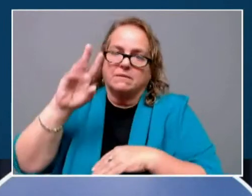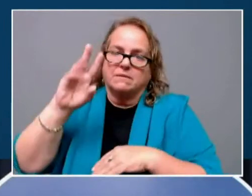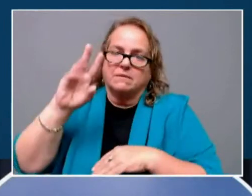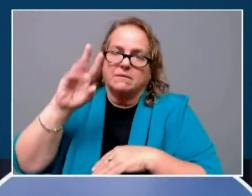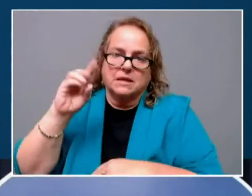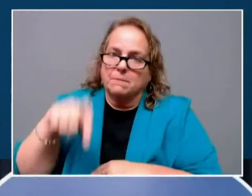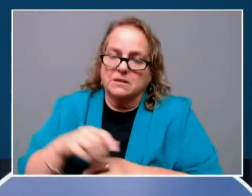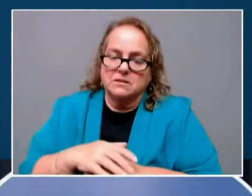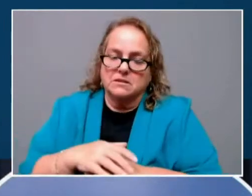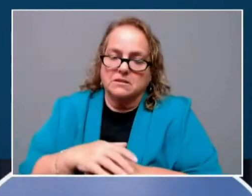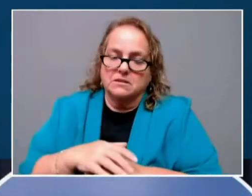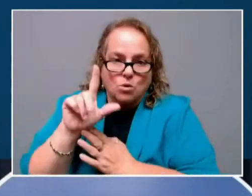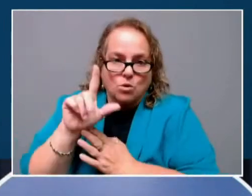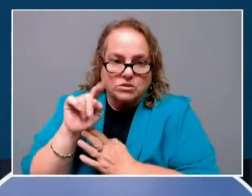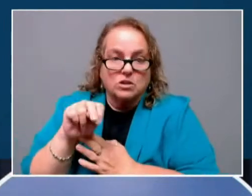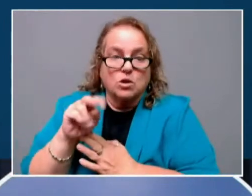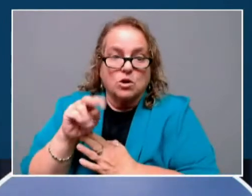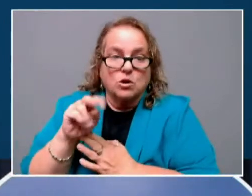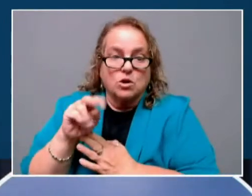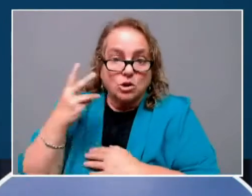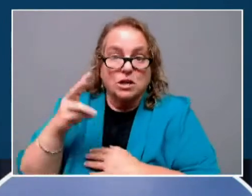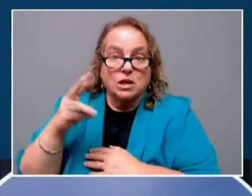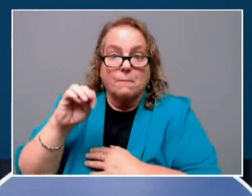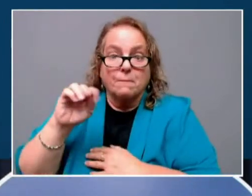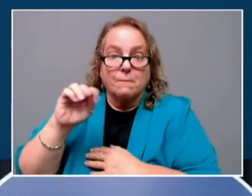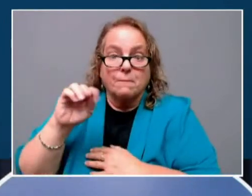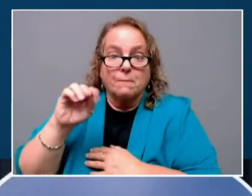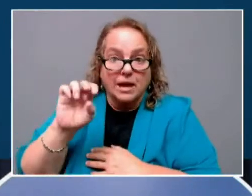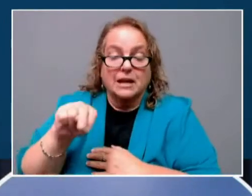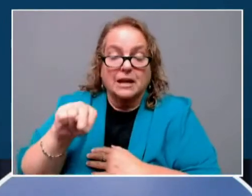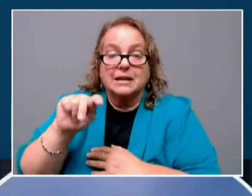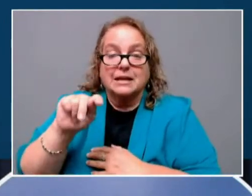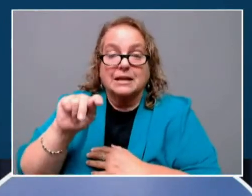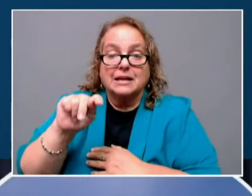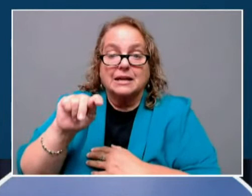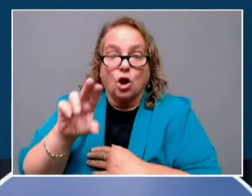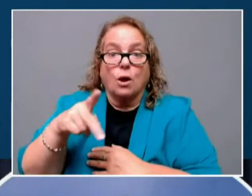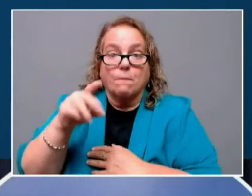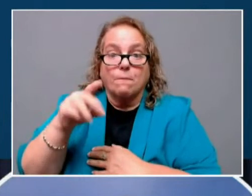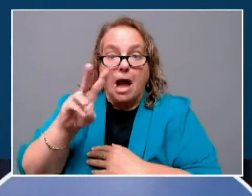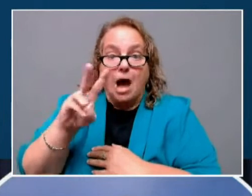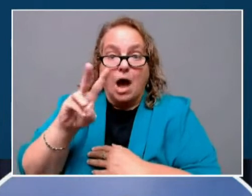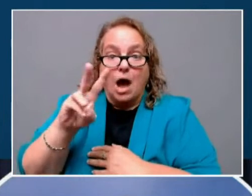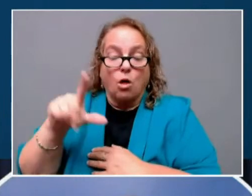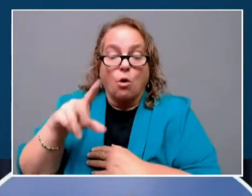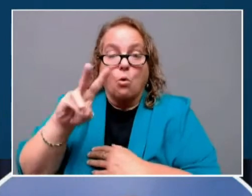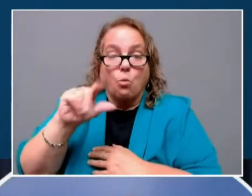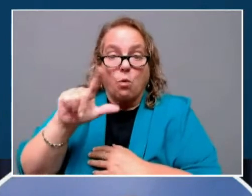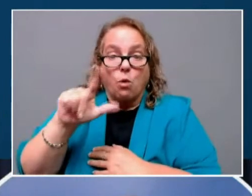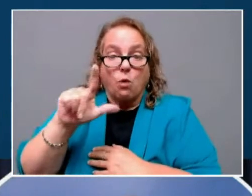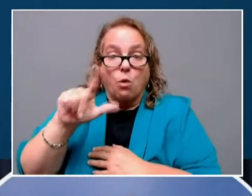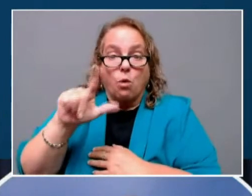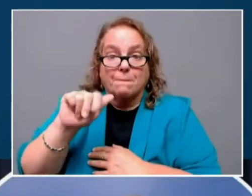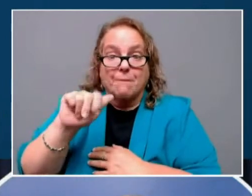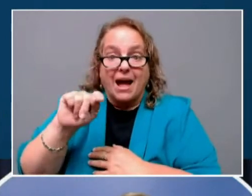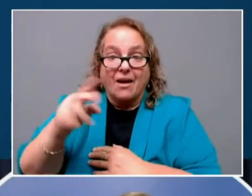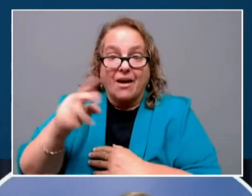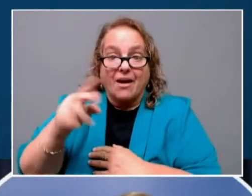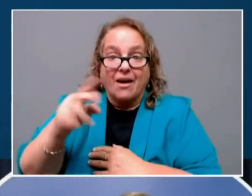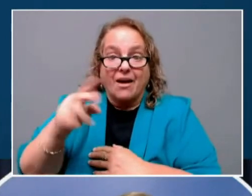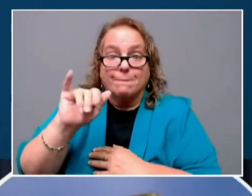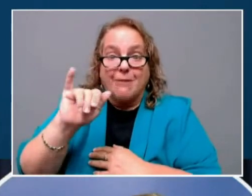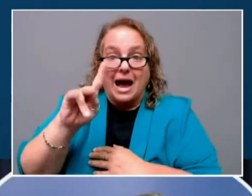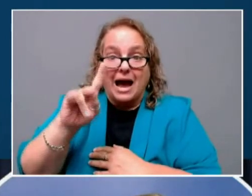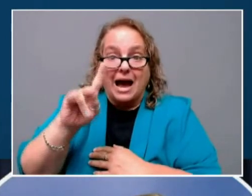Fulton, Washington, Marion, Taylor, Powell, Wolf, Bath, Pike,